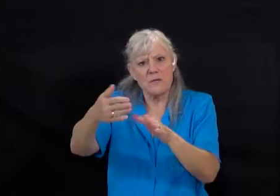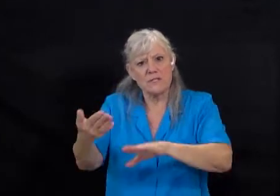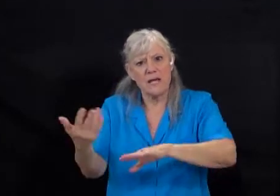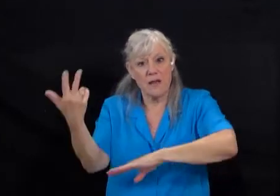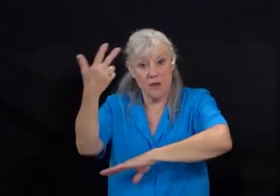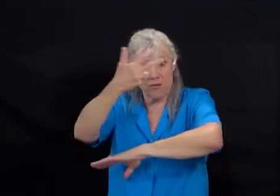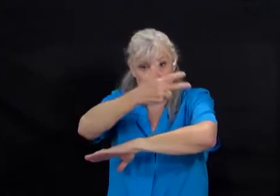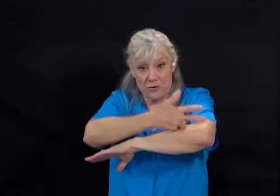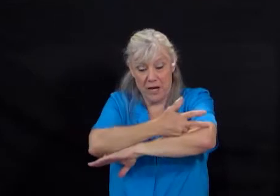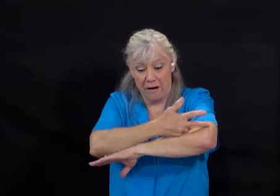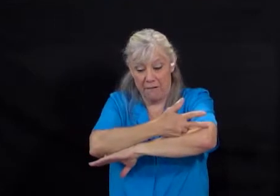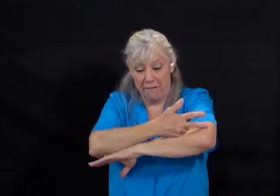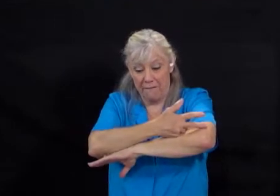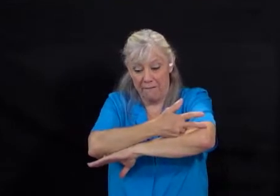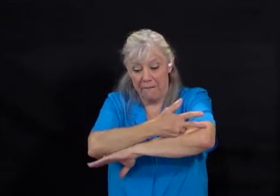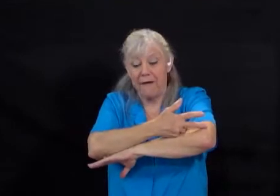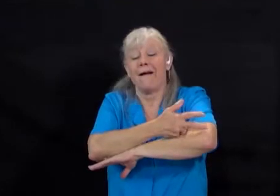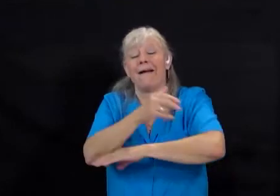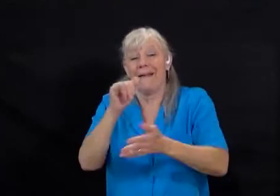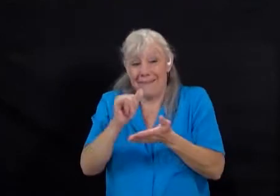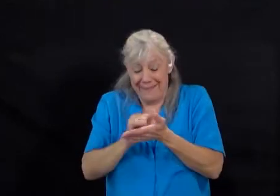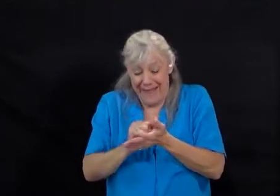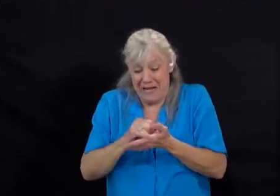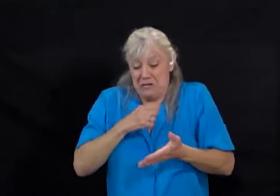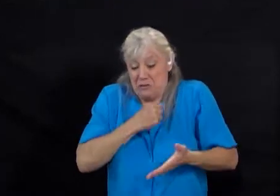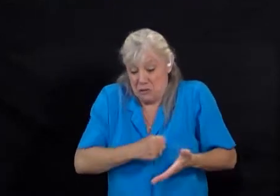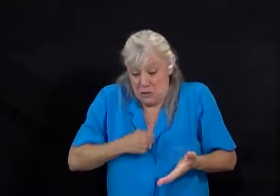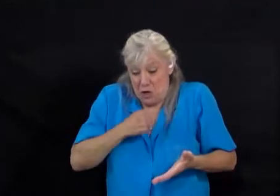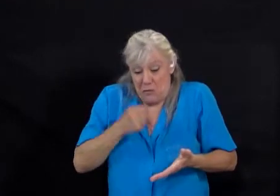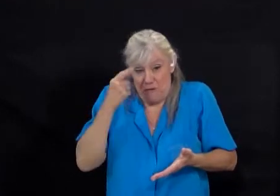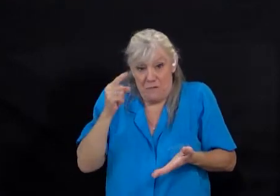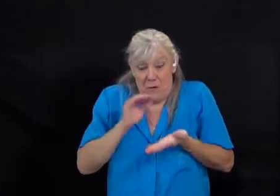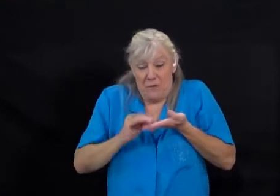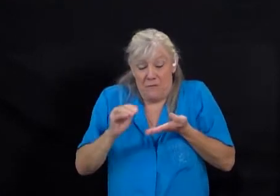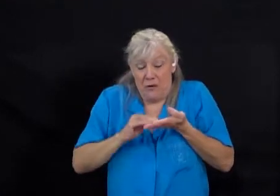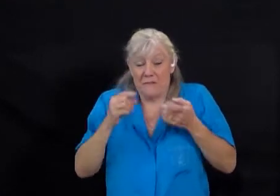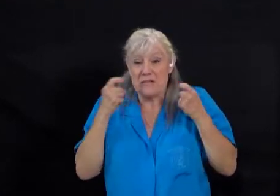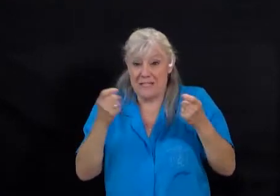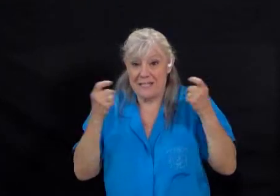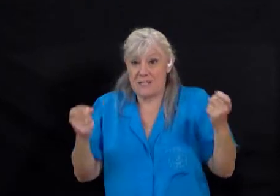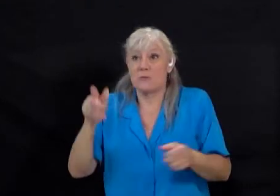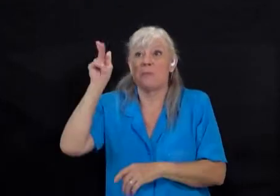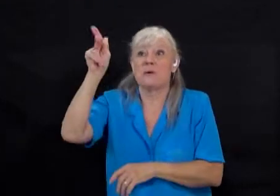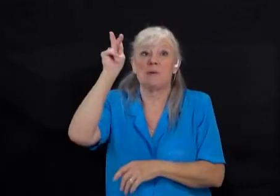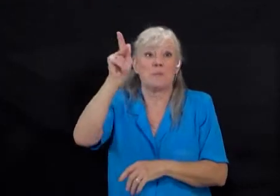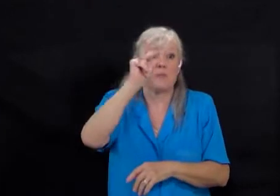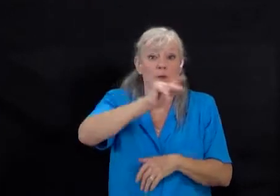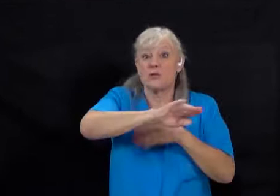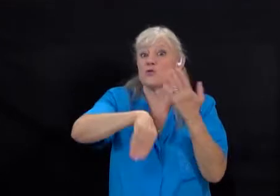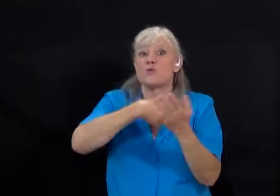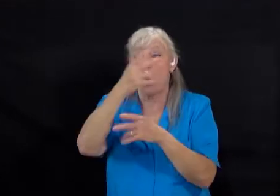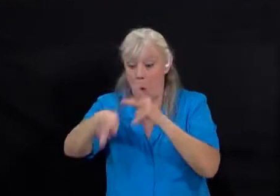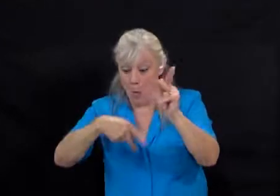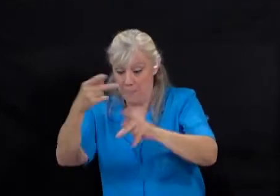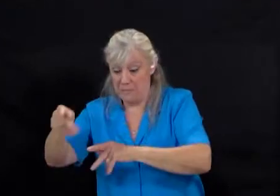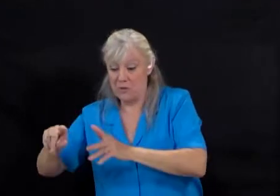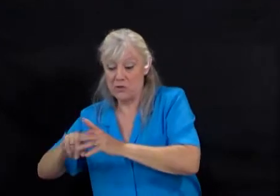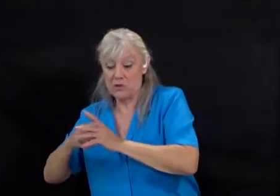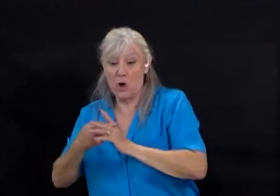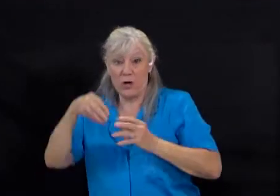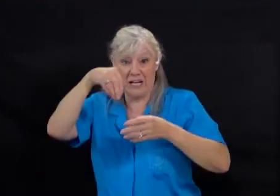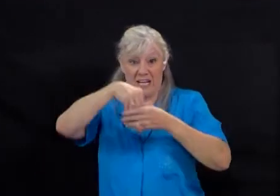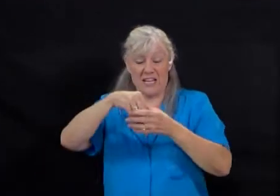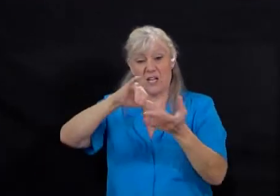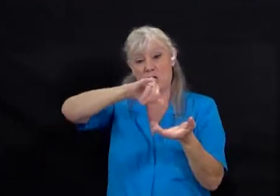that repentance for the forgiveness of sins would be preached in his name to all the nations, beginning from